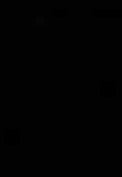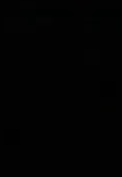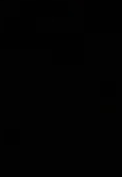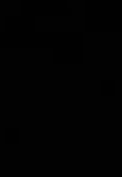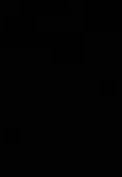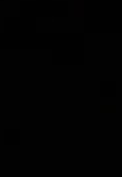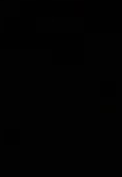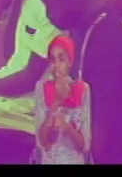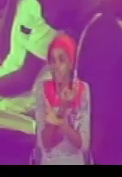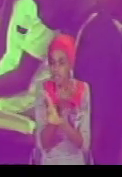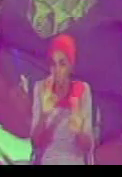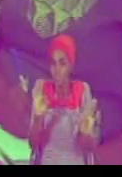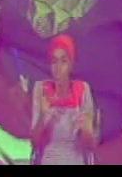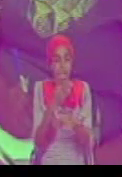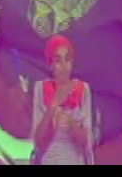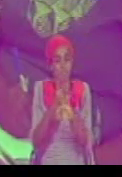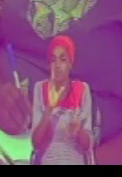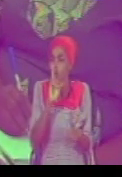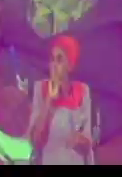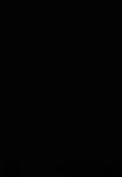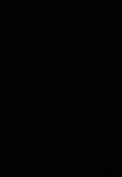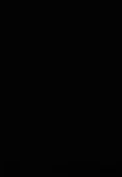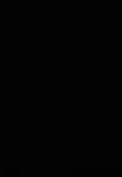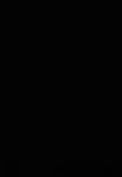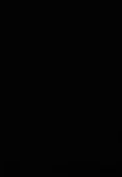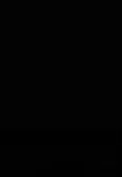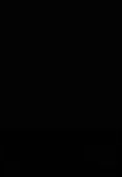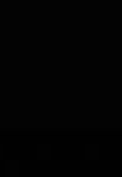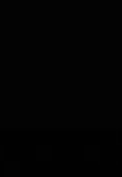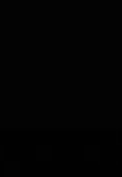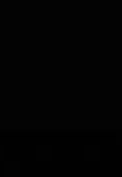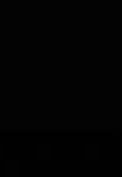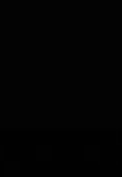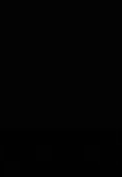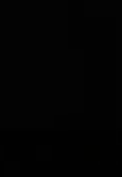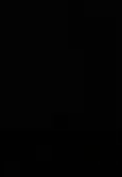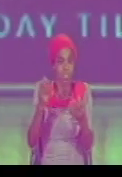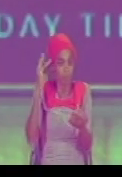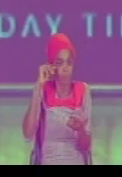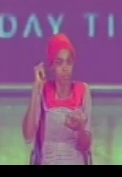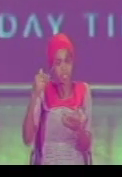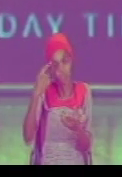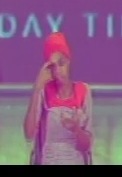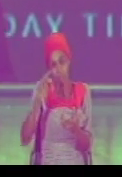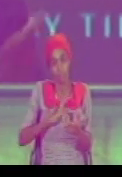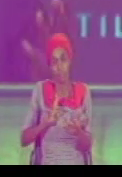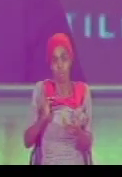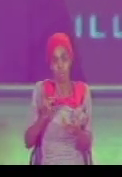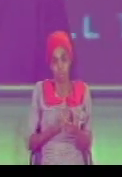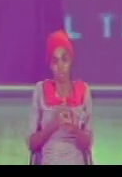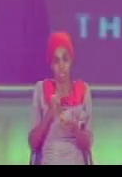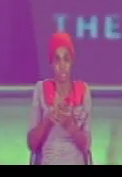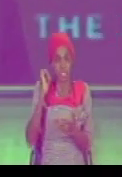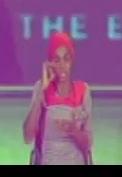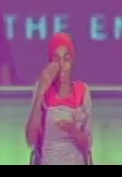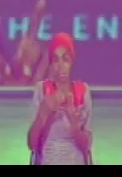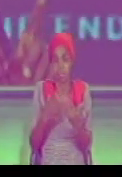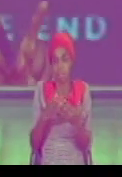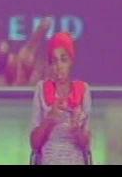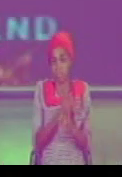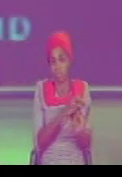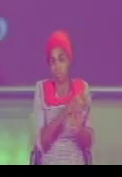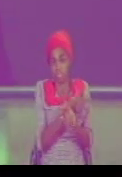and gave himself for us, that him us from all